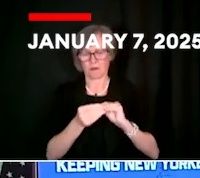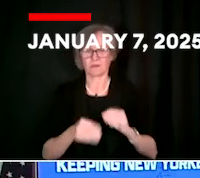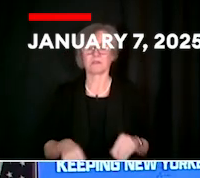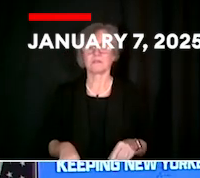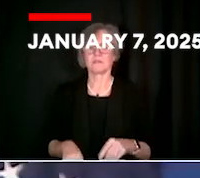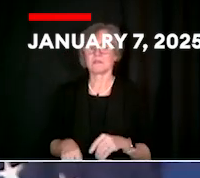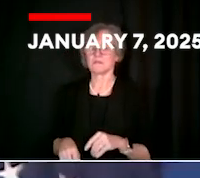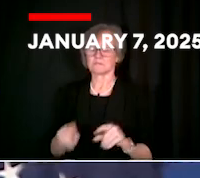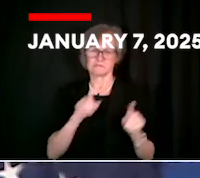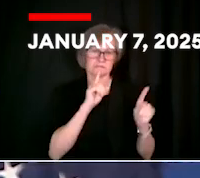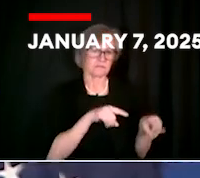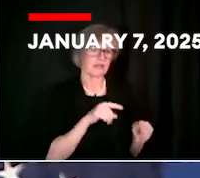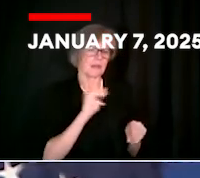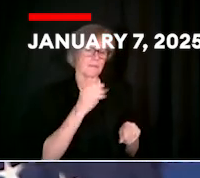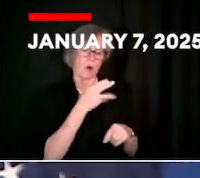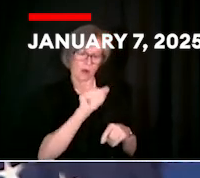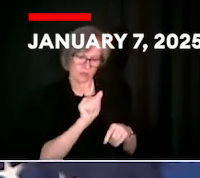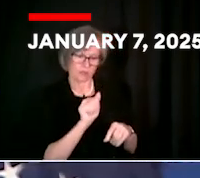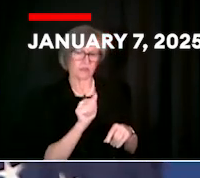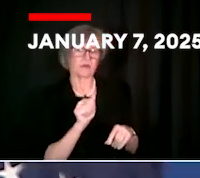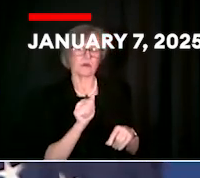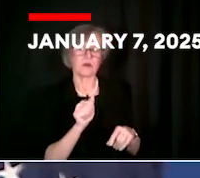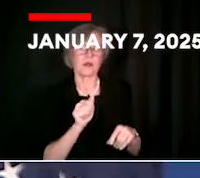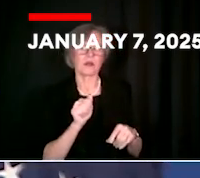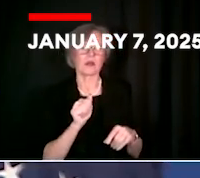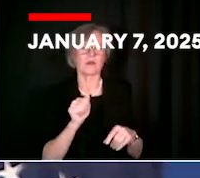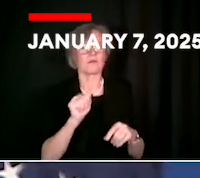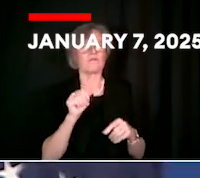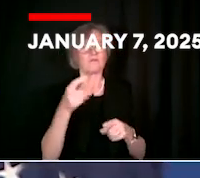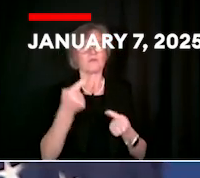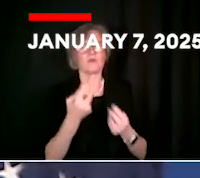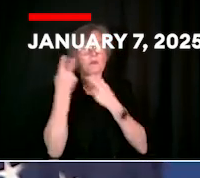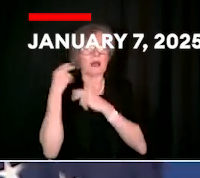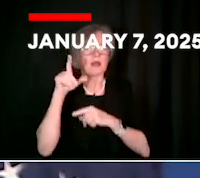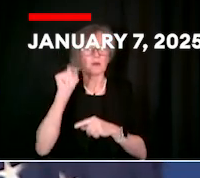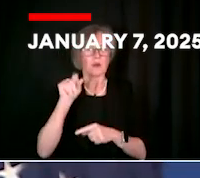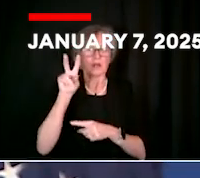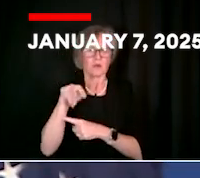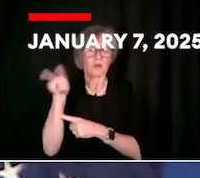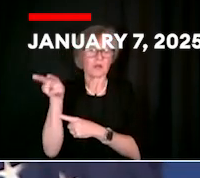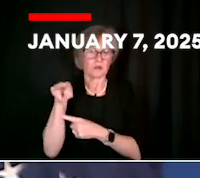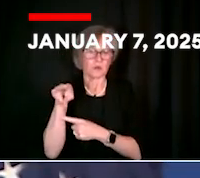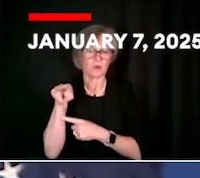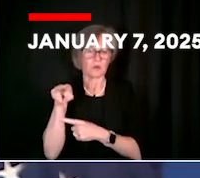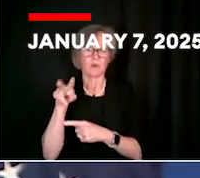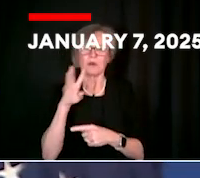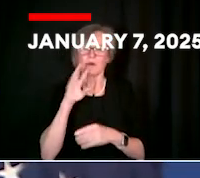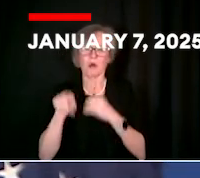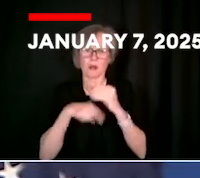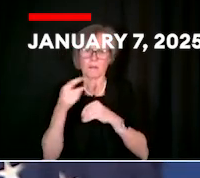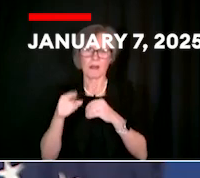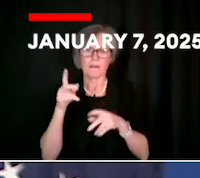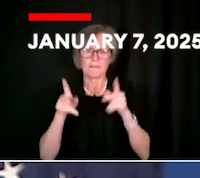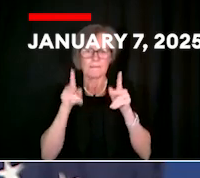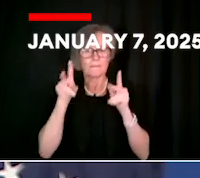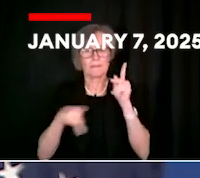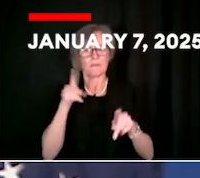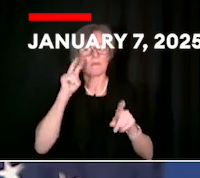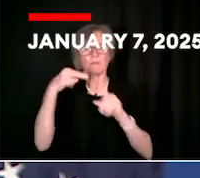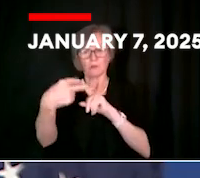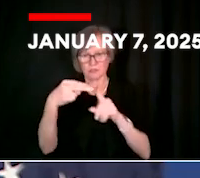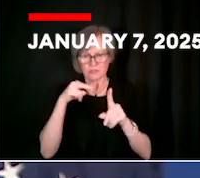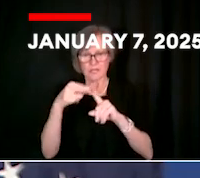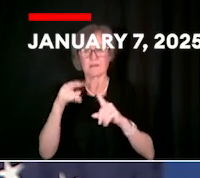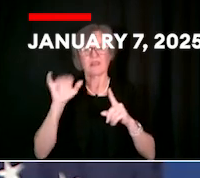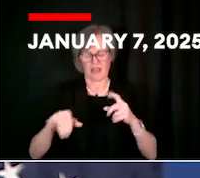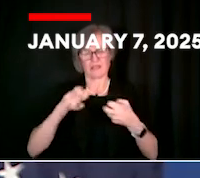you know, Marsha, if we go back to 2022. You remember when I was talking about that, how the perception is a